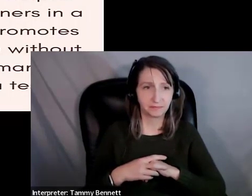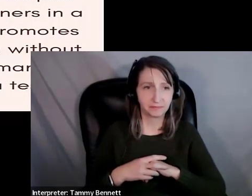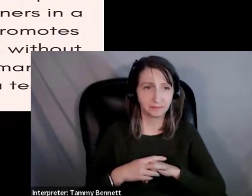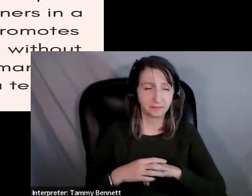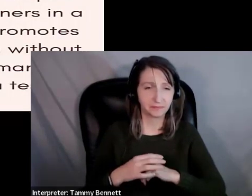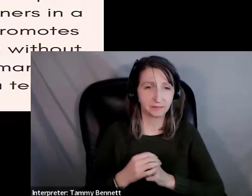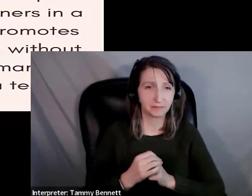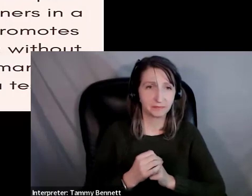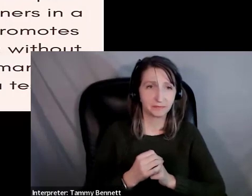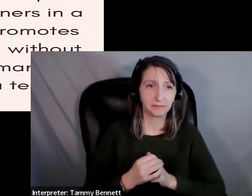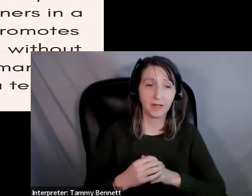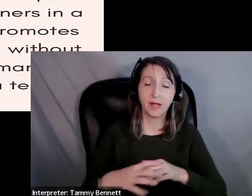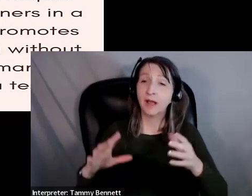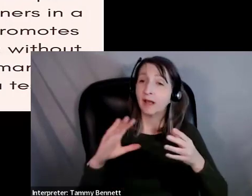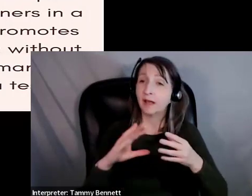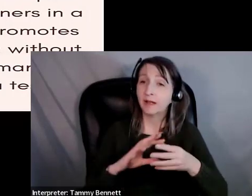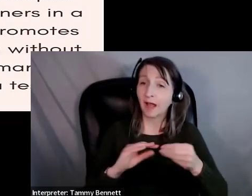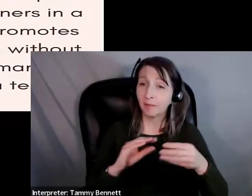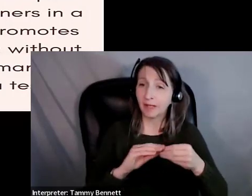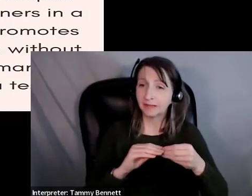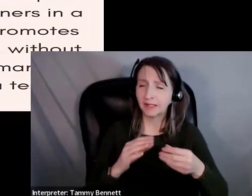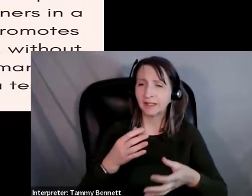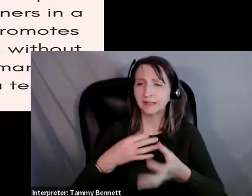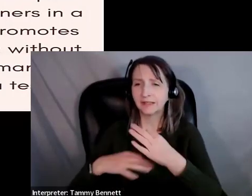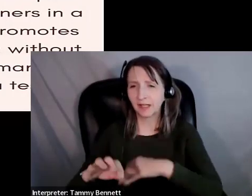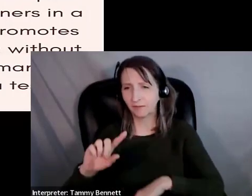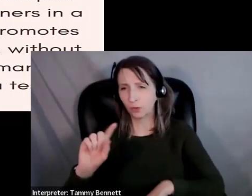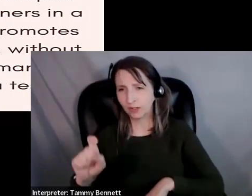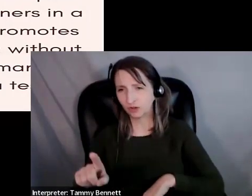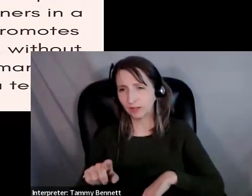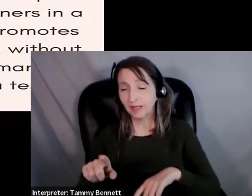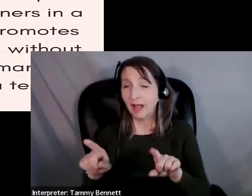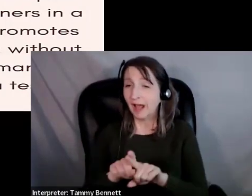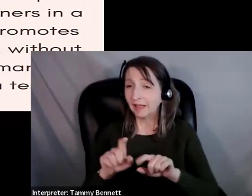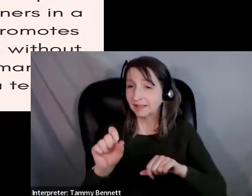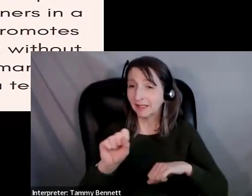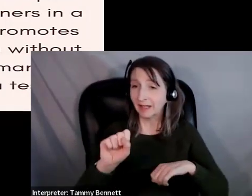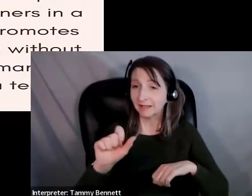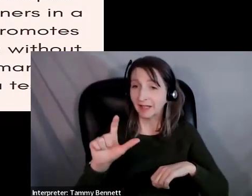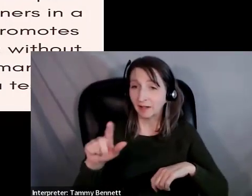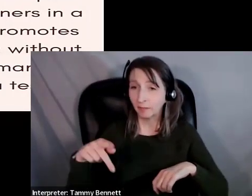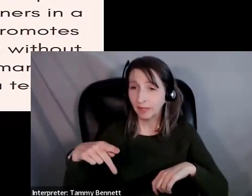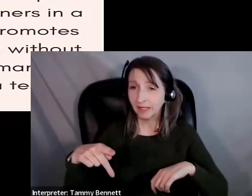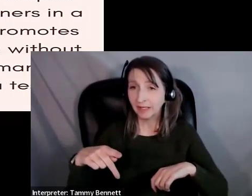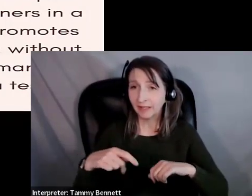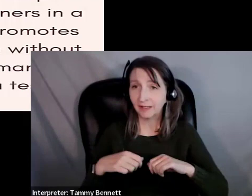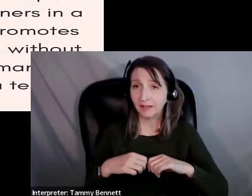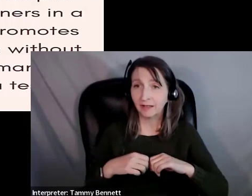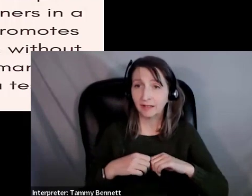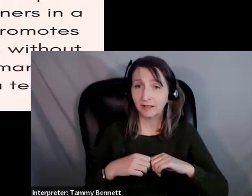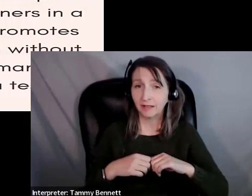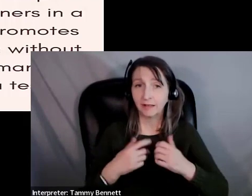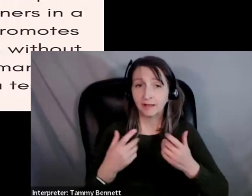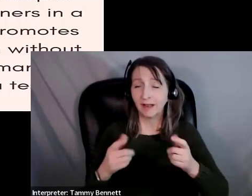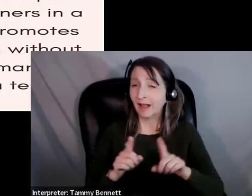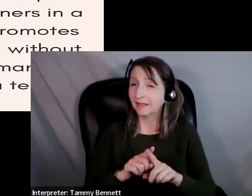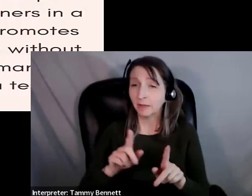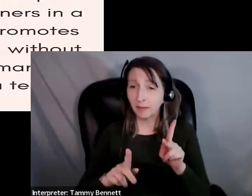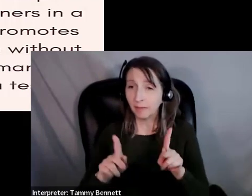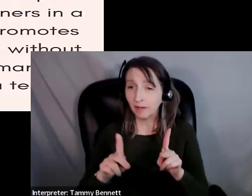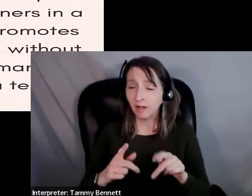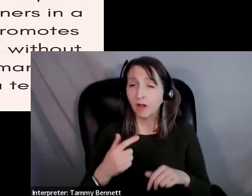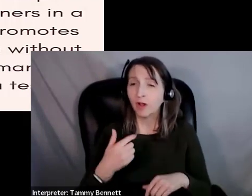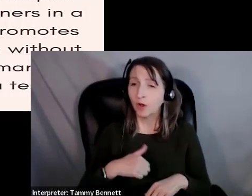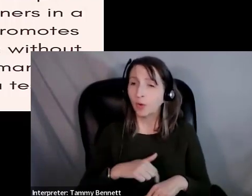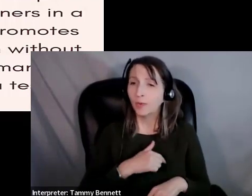So next is comments over questions. Um, as an SLP and just as, um, you know, just as humans, we do